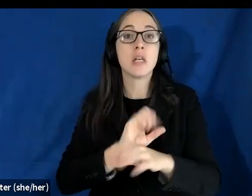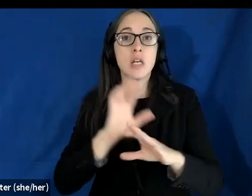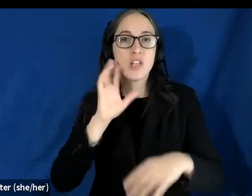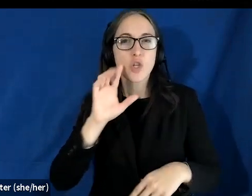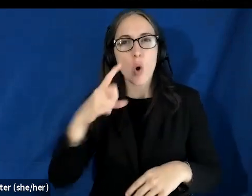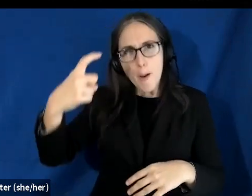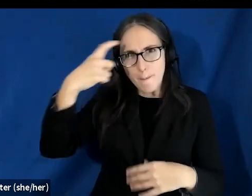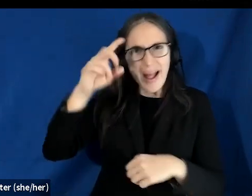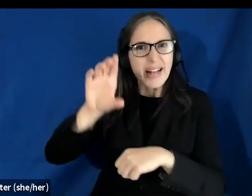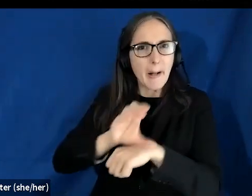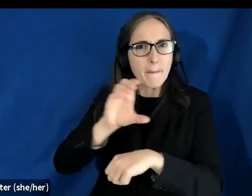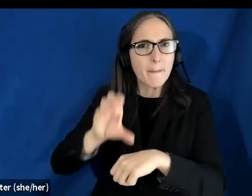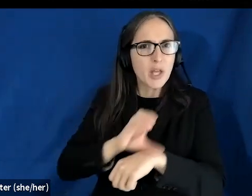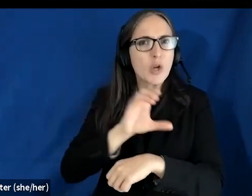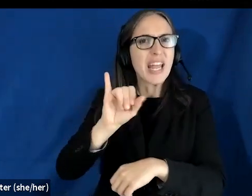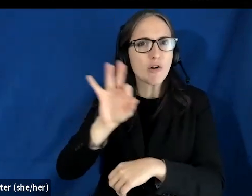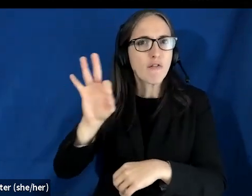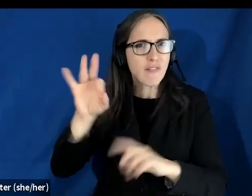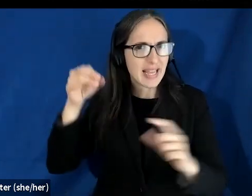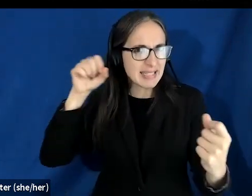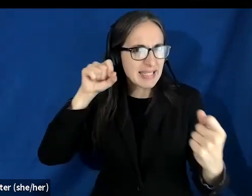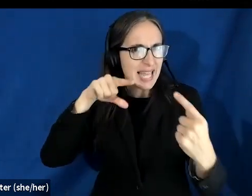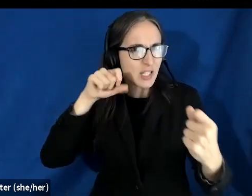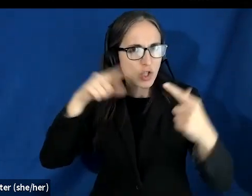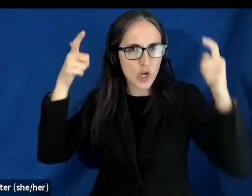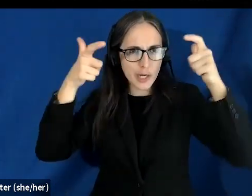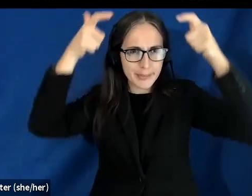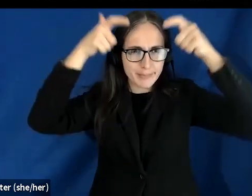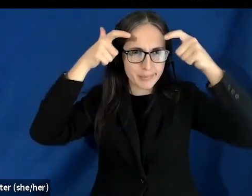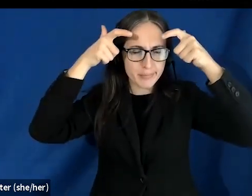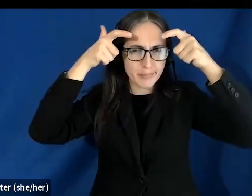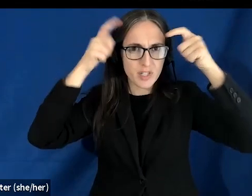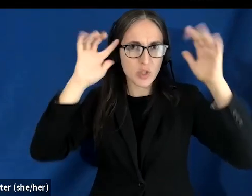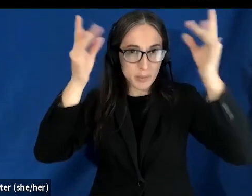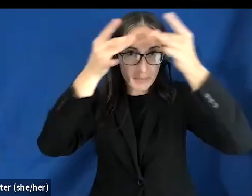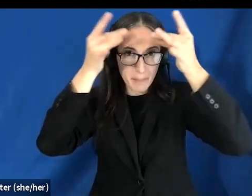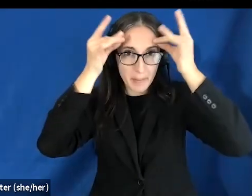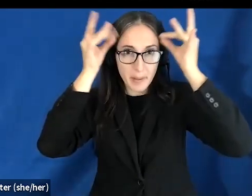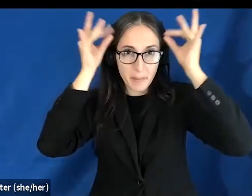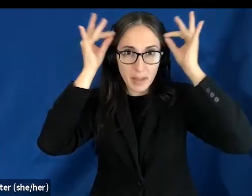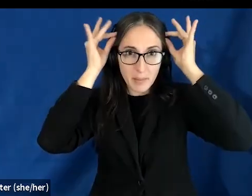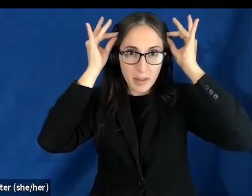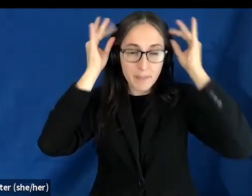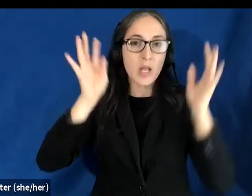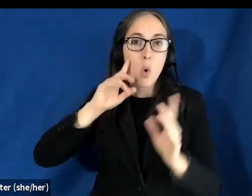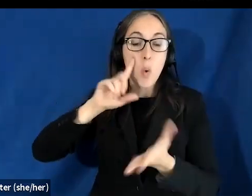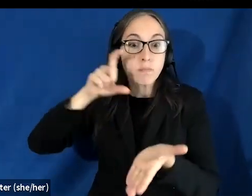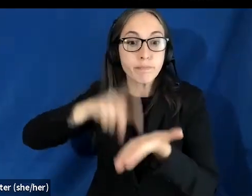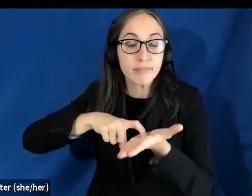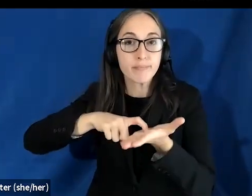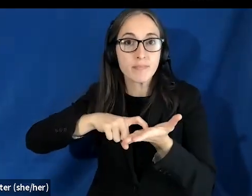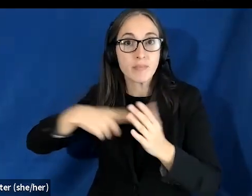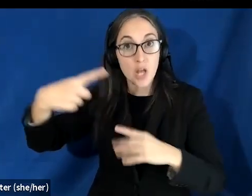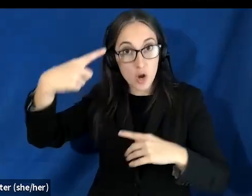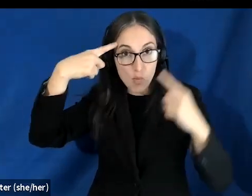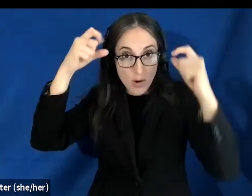sensor, and these sensors are just on the outside of your head, and they pick up brainwave signals from your cranium. And